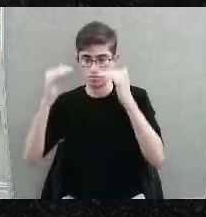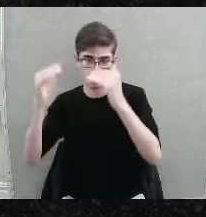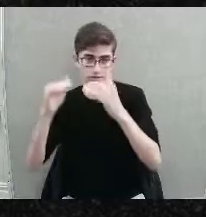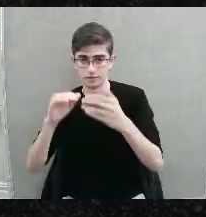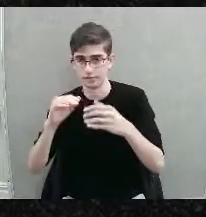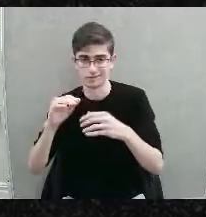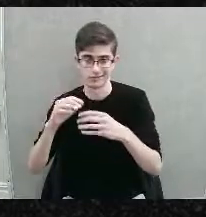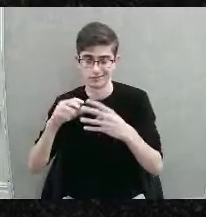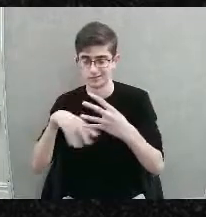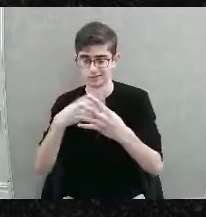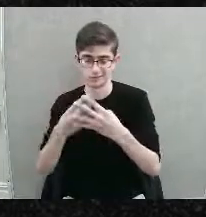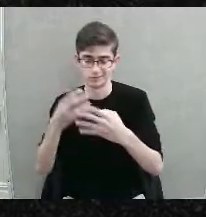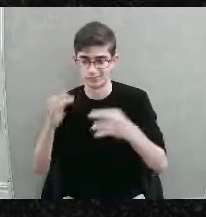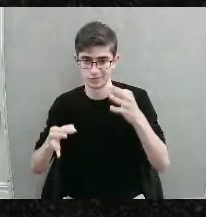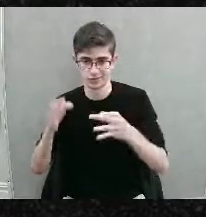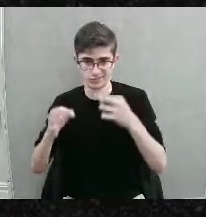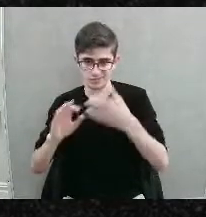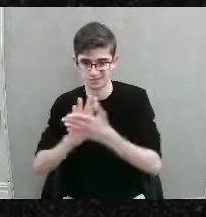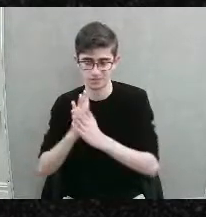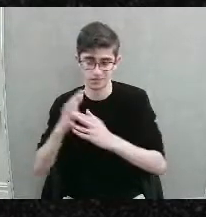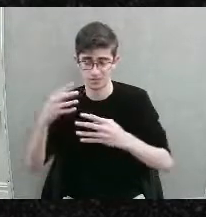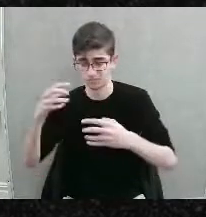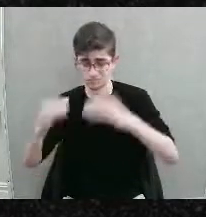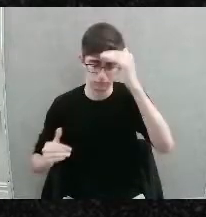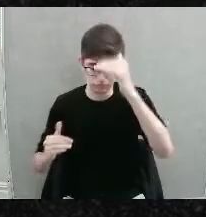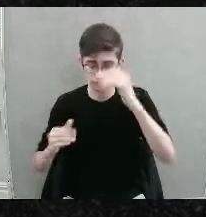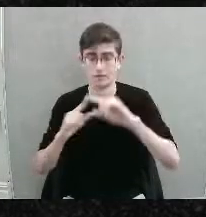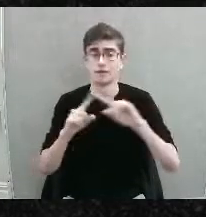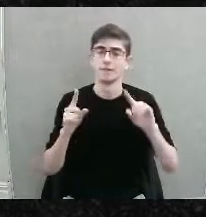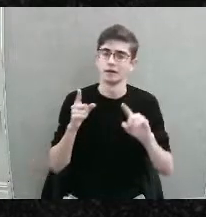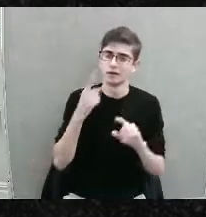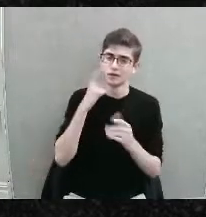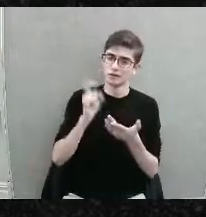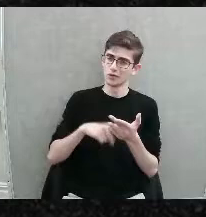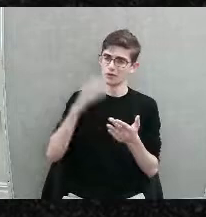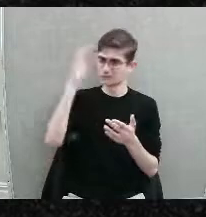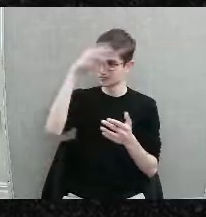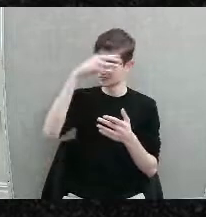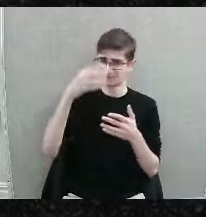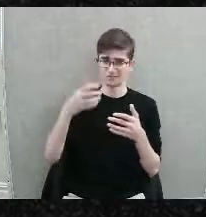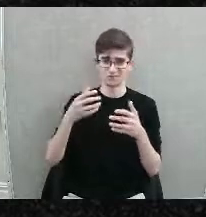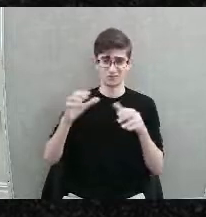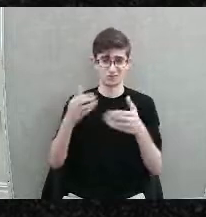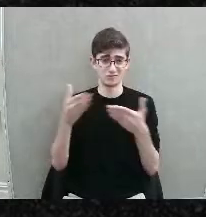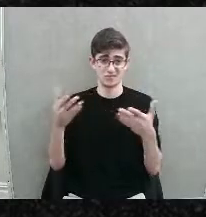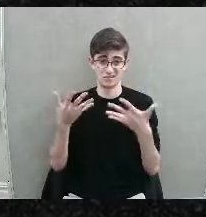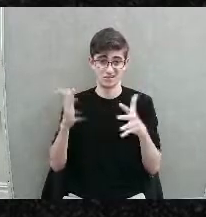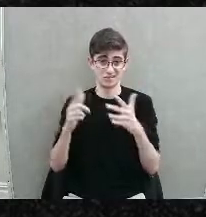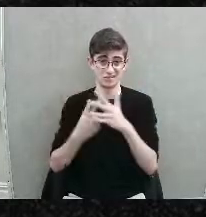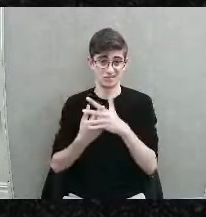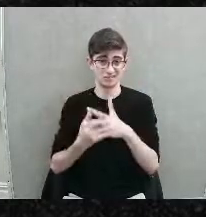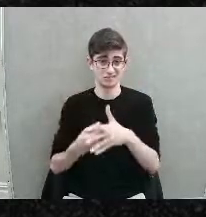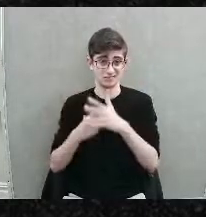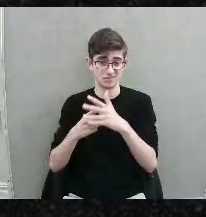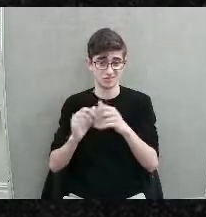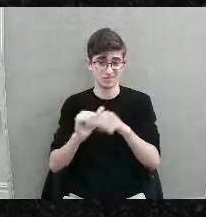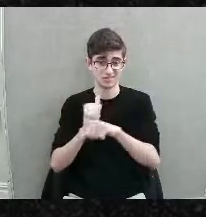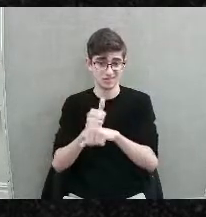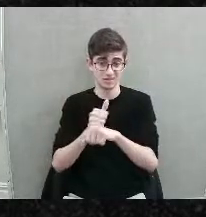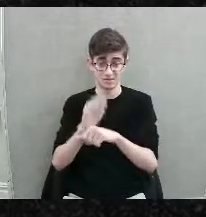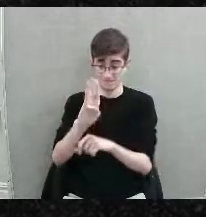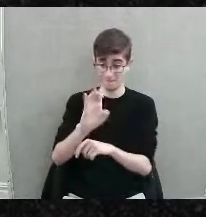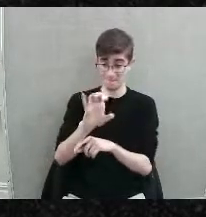people, many critics pointed out, he was doing a lot of things that were already in process under Obama, things that Biden has continued and so